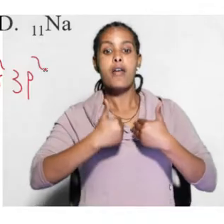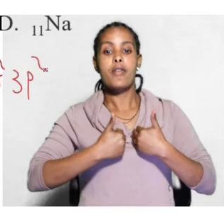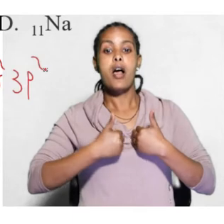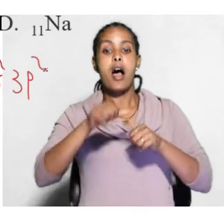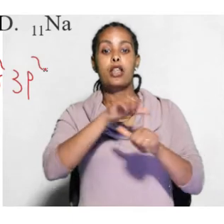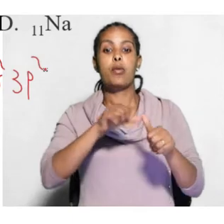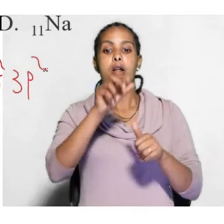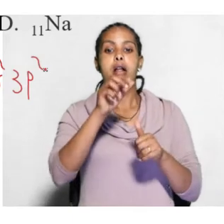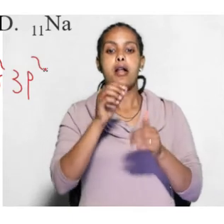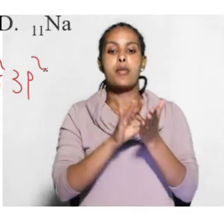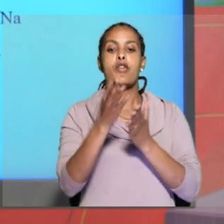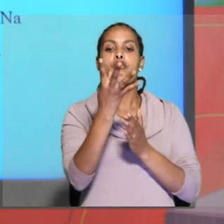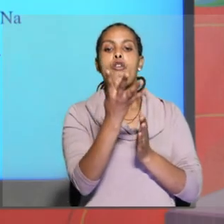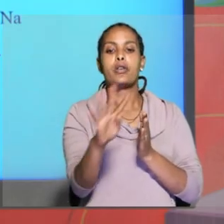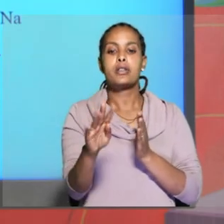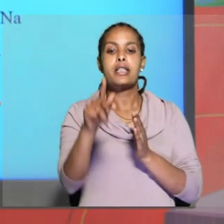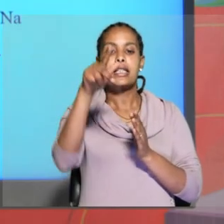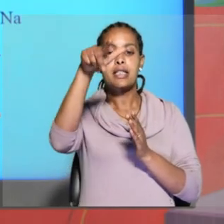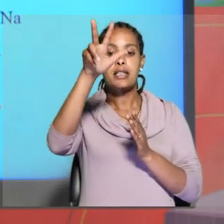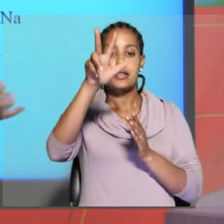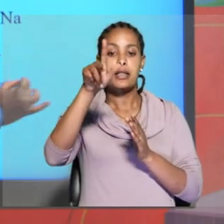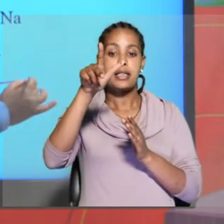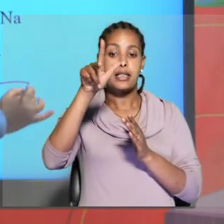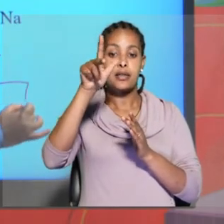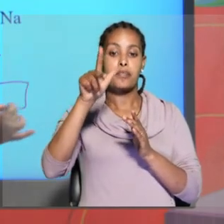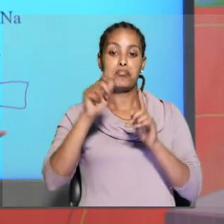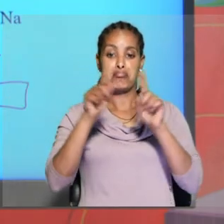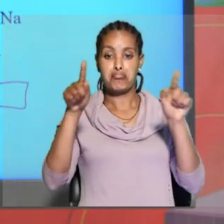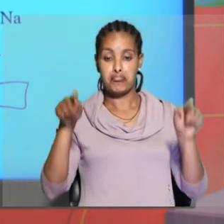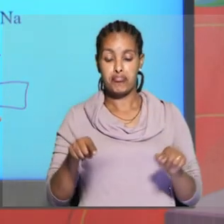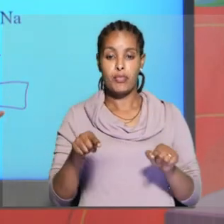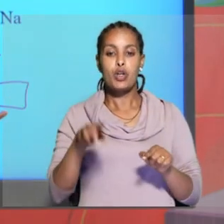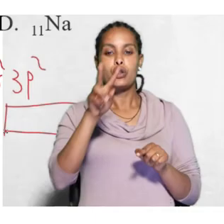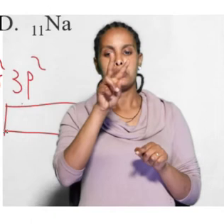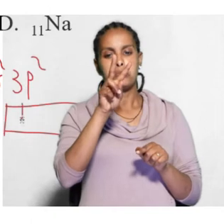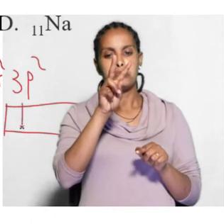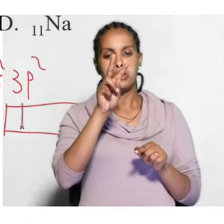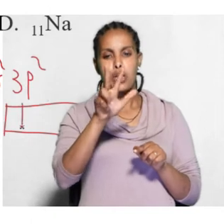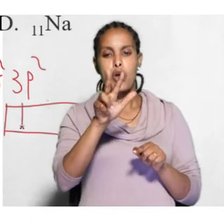atomic number 14. 3p2, p subshell has